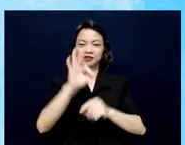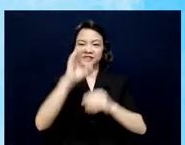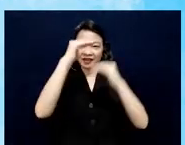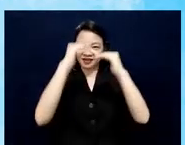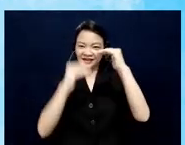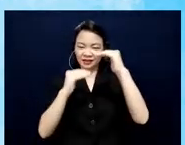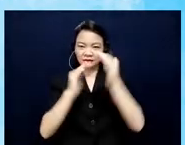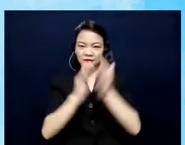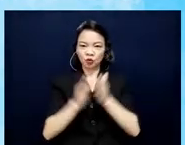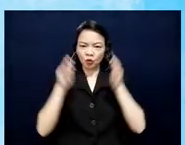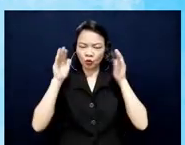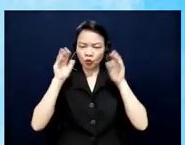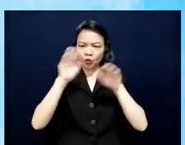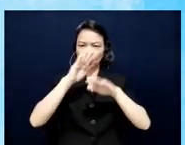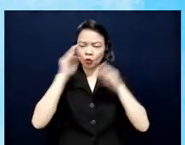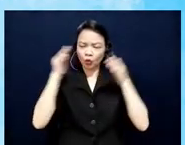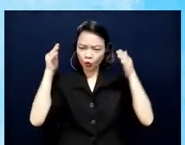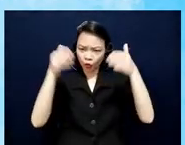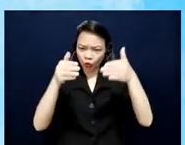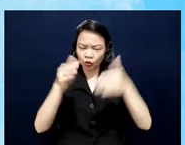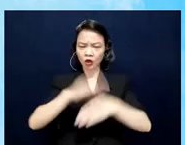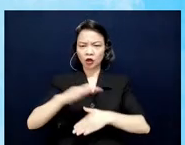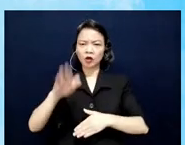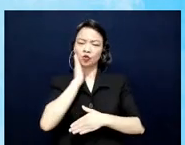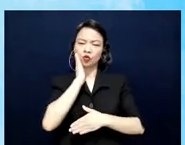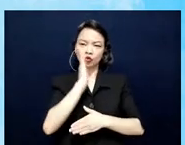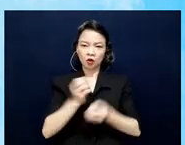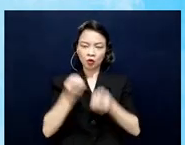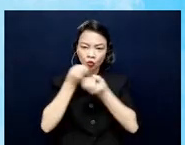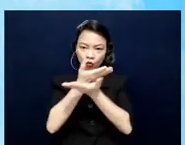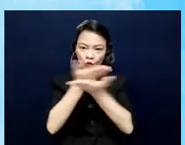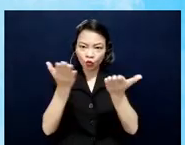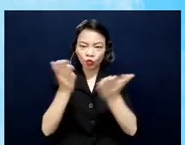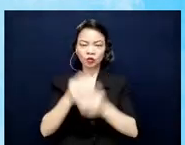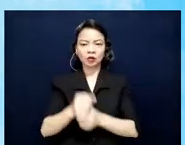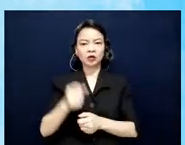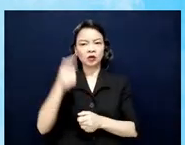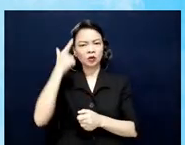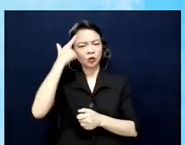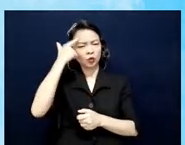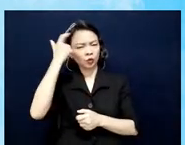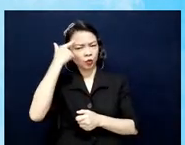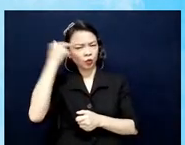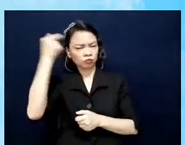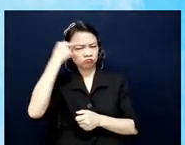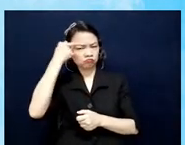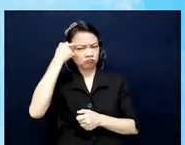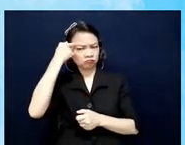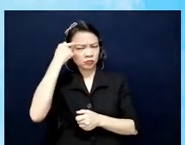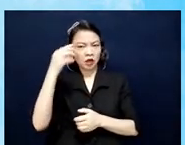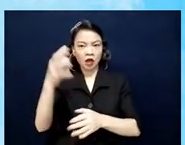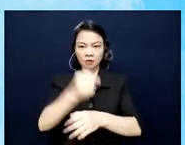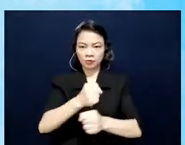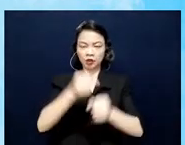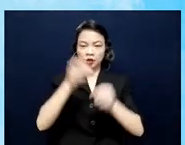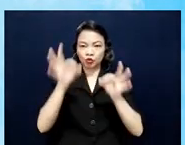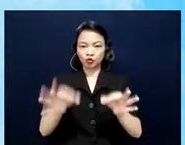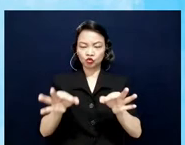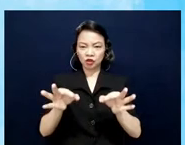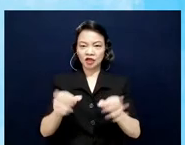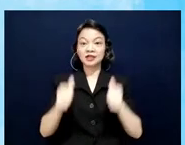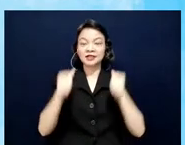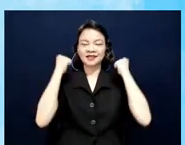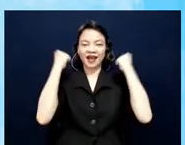with knowledge, they will make healthier choices. The program also realized